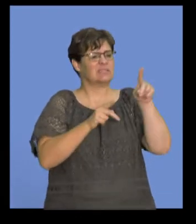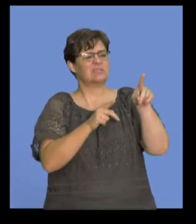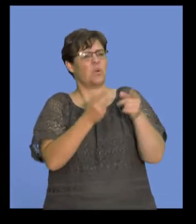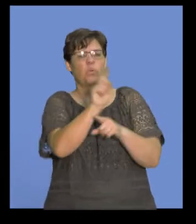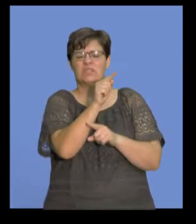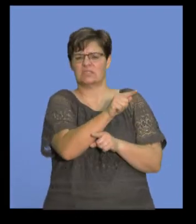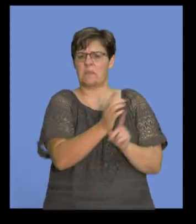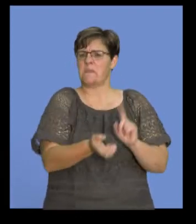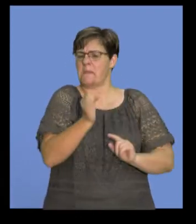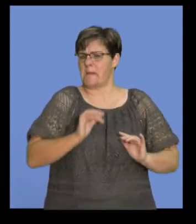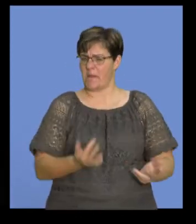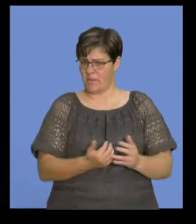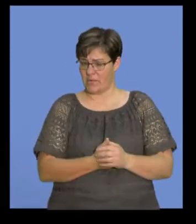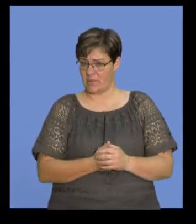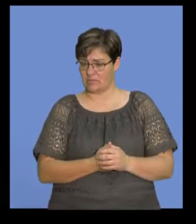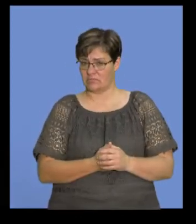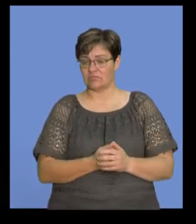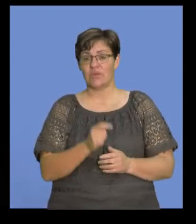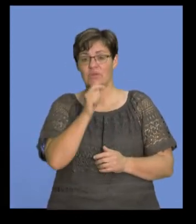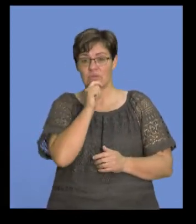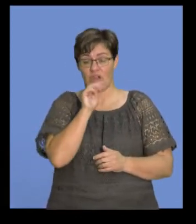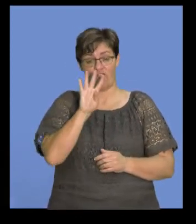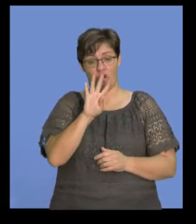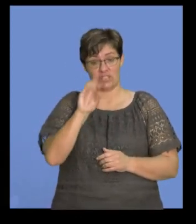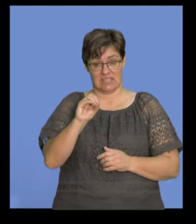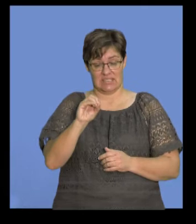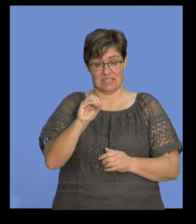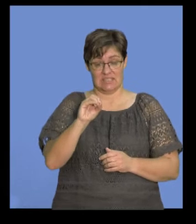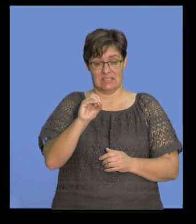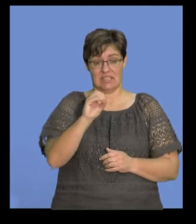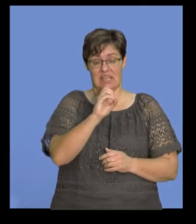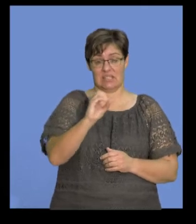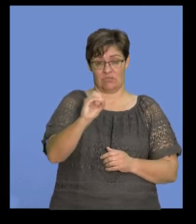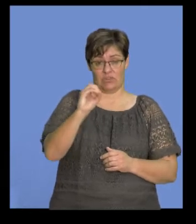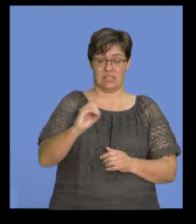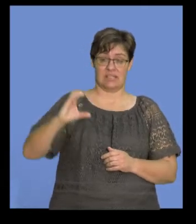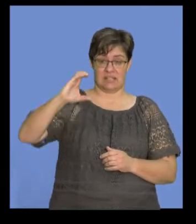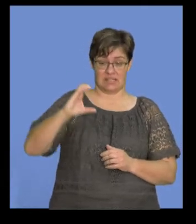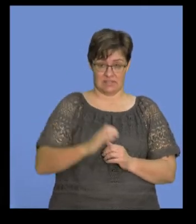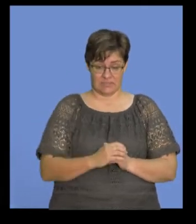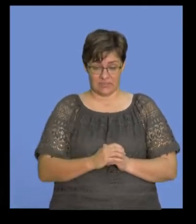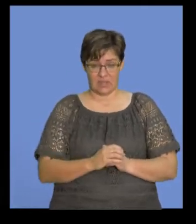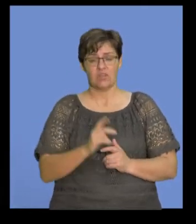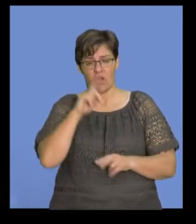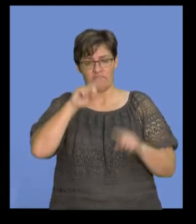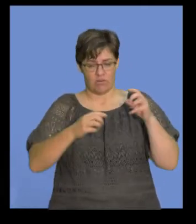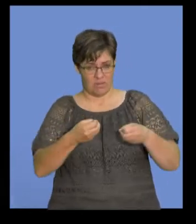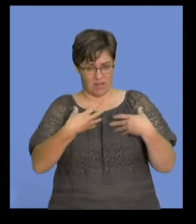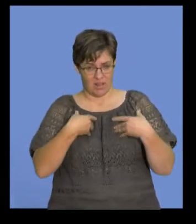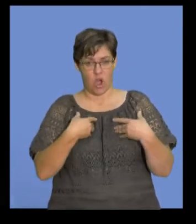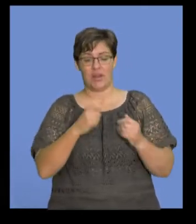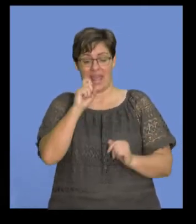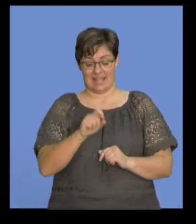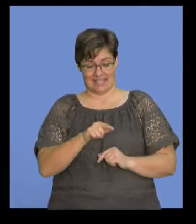dependent variable is? And in this case, I've used the example of 40 degrees Celsius. So you've got to identify the variable that has been given to you on